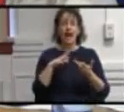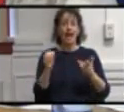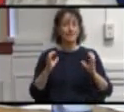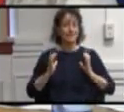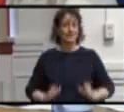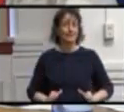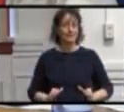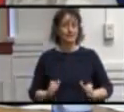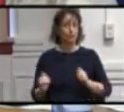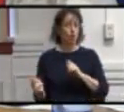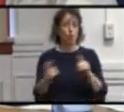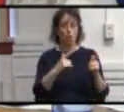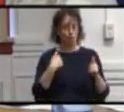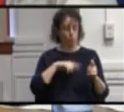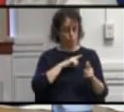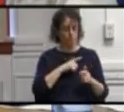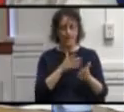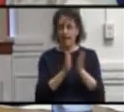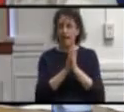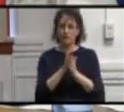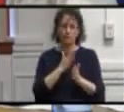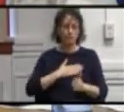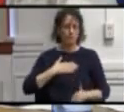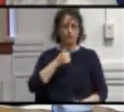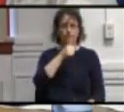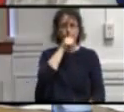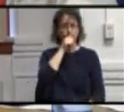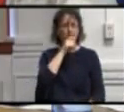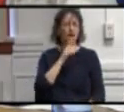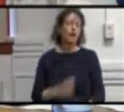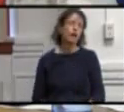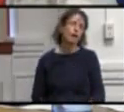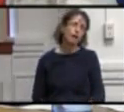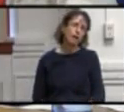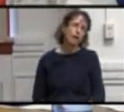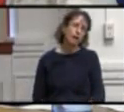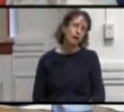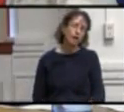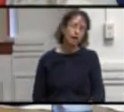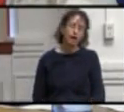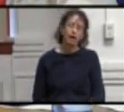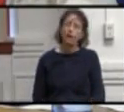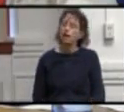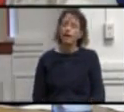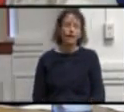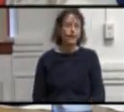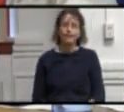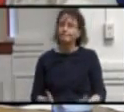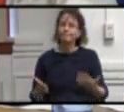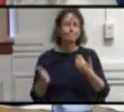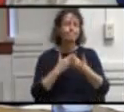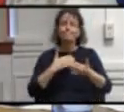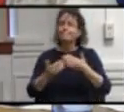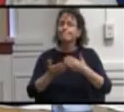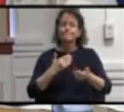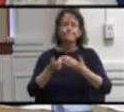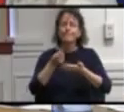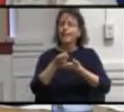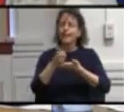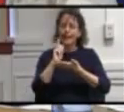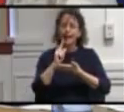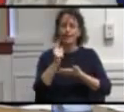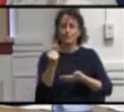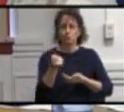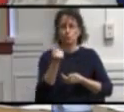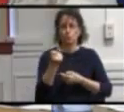Unfortunately, there was an article in the newspaper last Tuesday providing information about the town